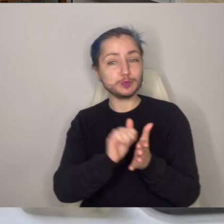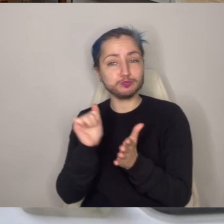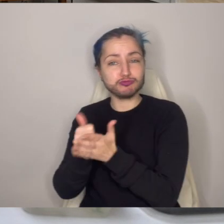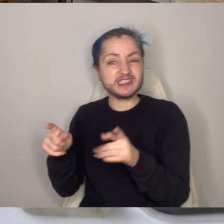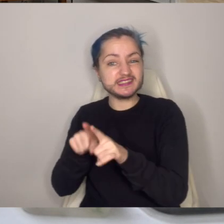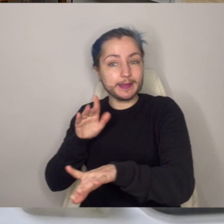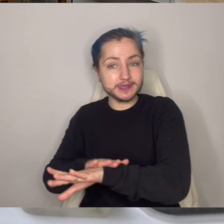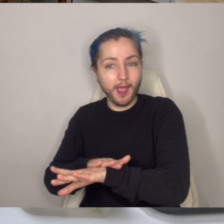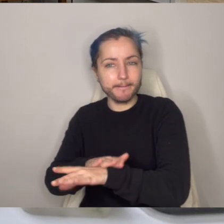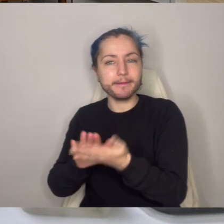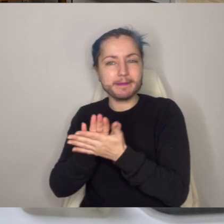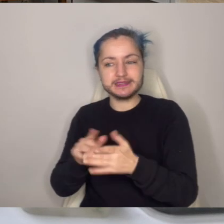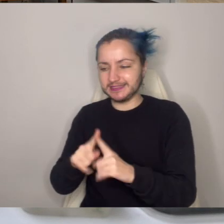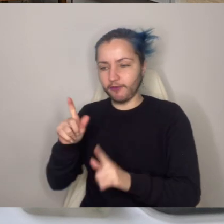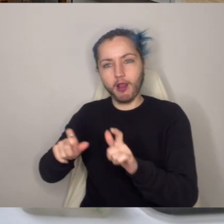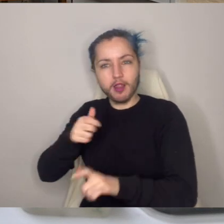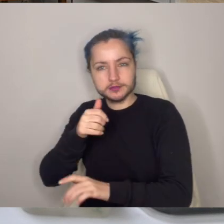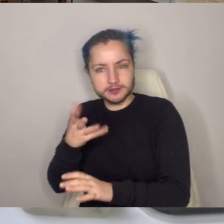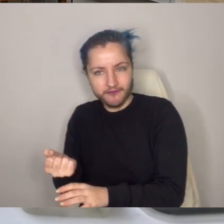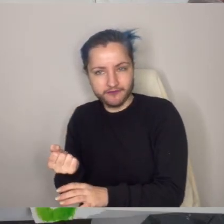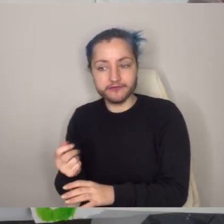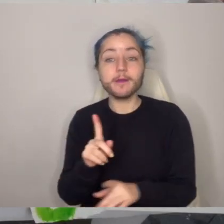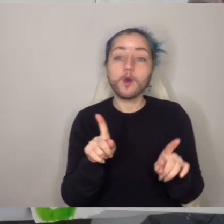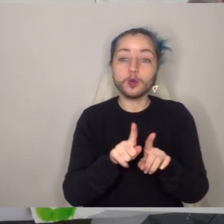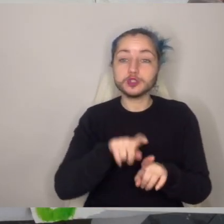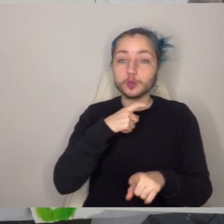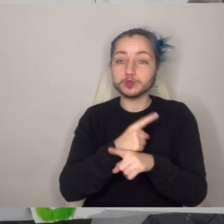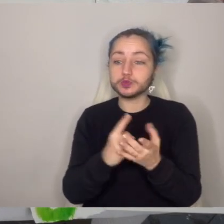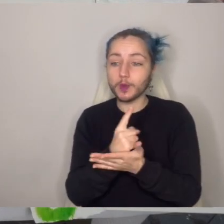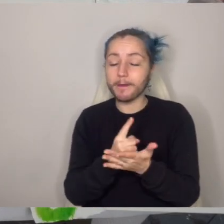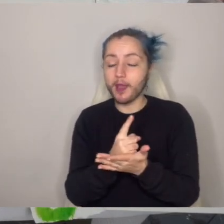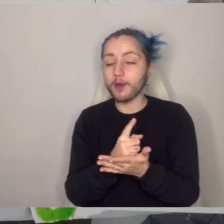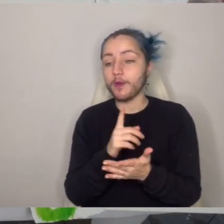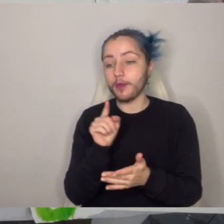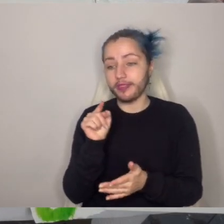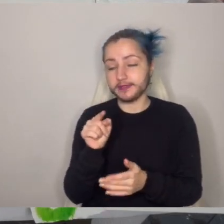same time. So we've got some different colourways. And we'll also talk